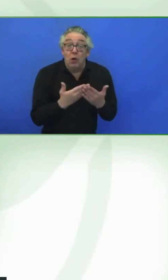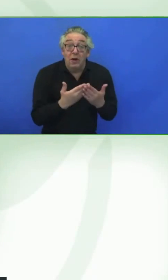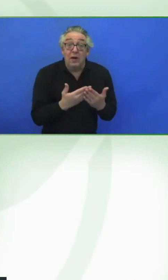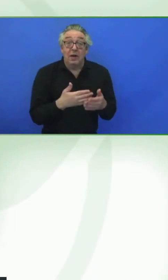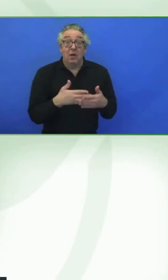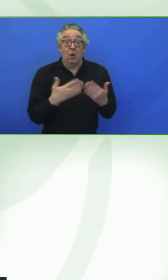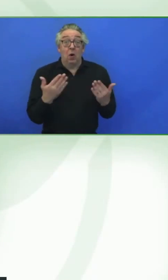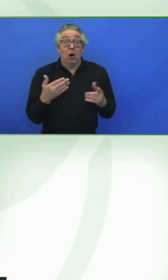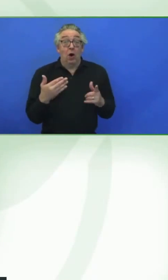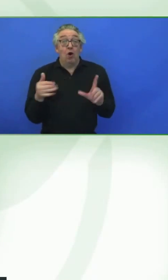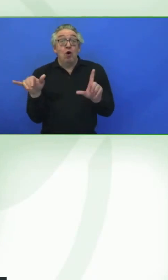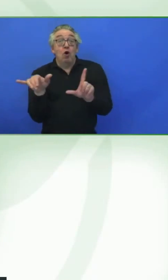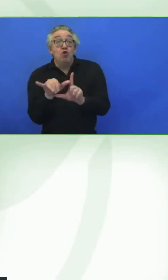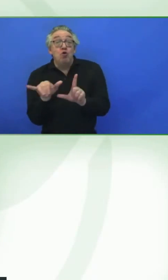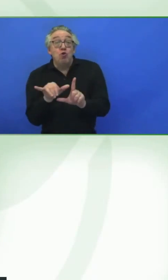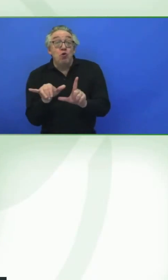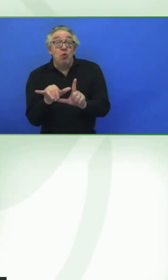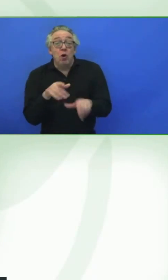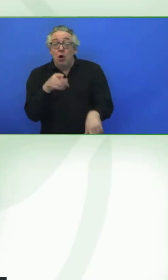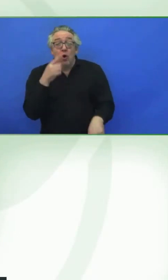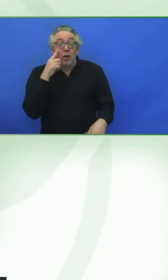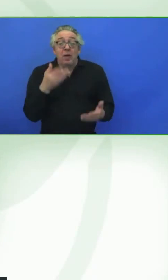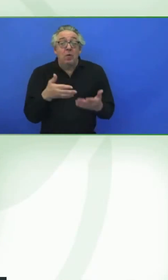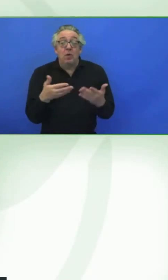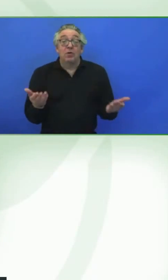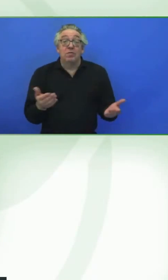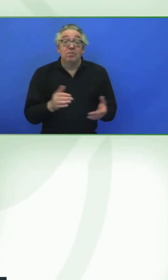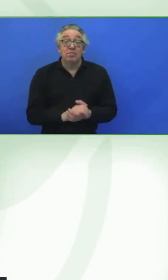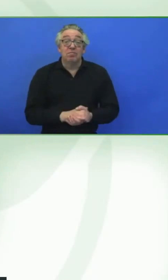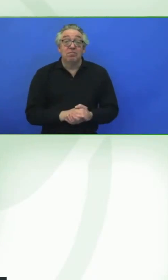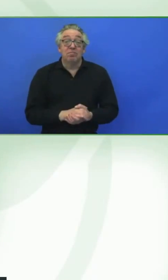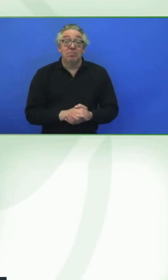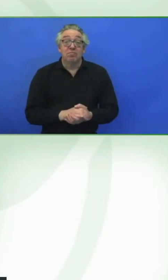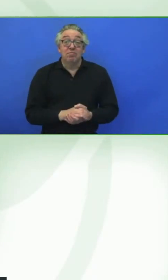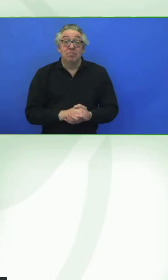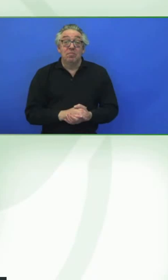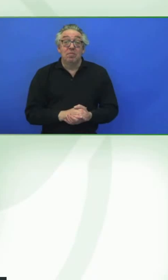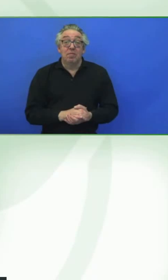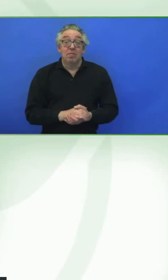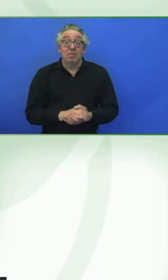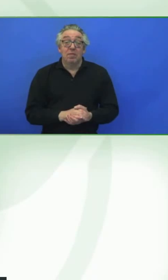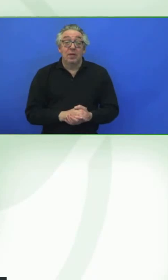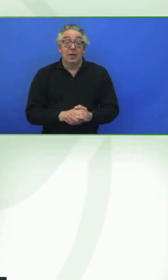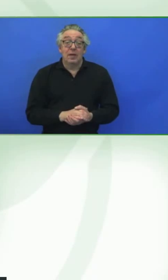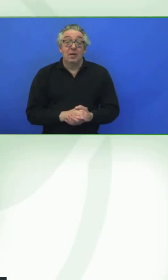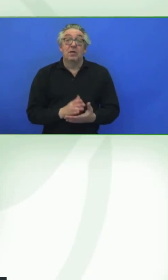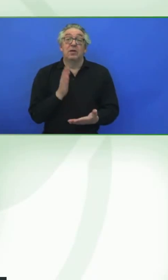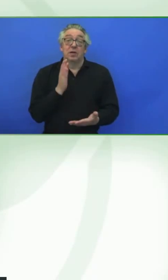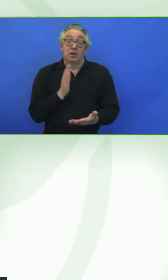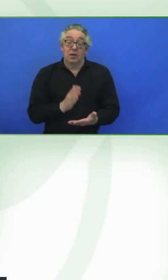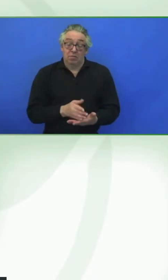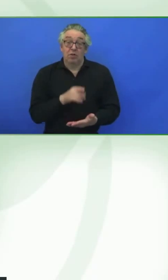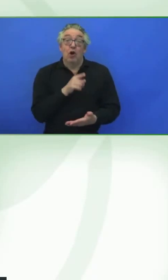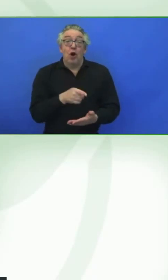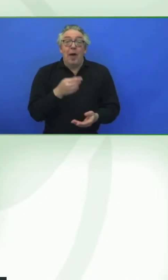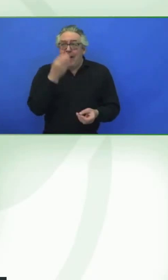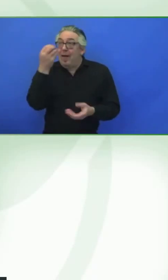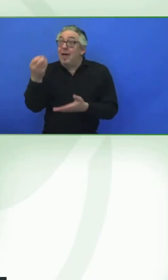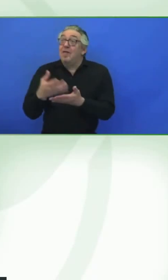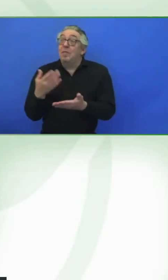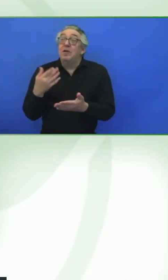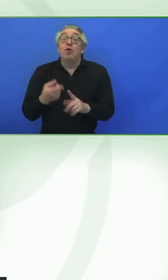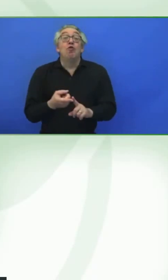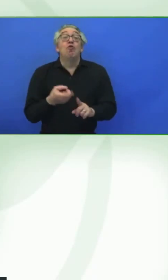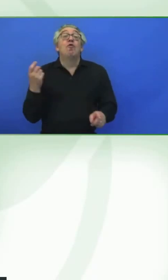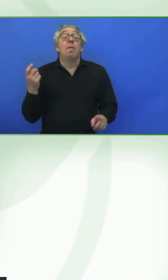The answer for this question is, it is YouTube. All young people,